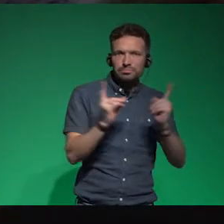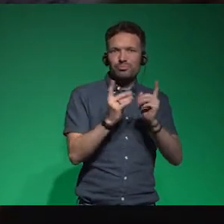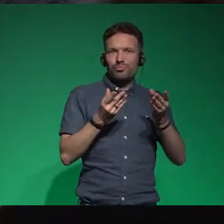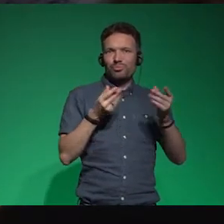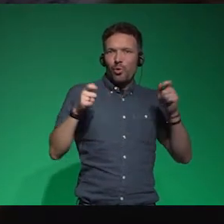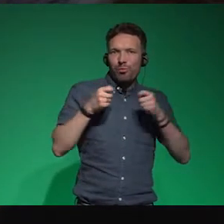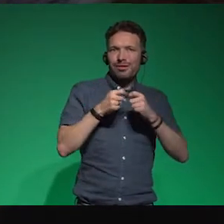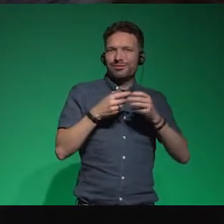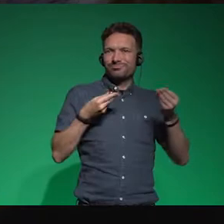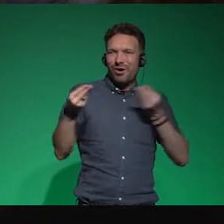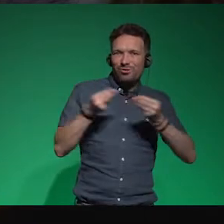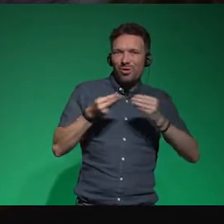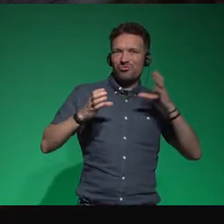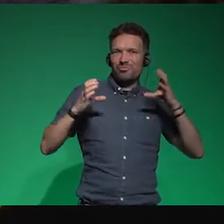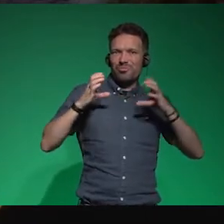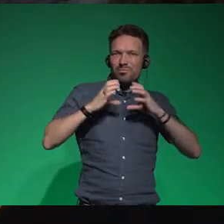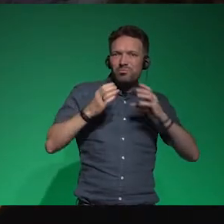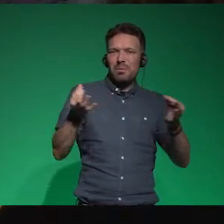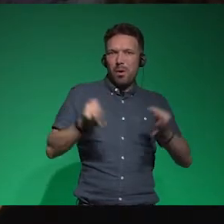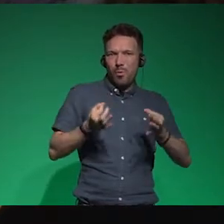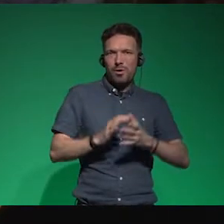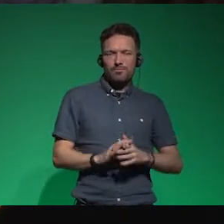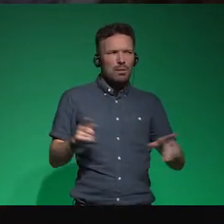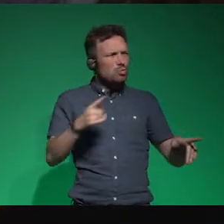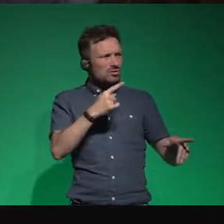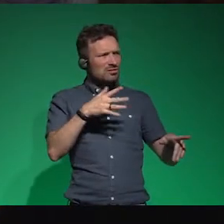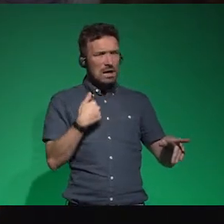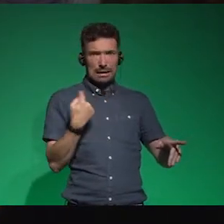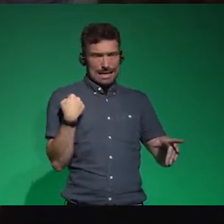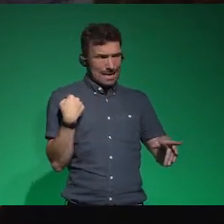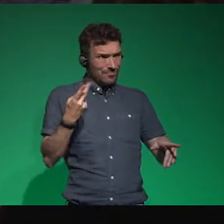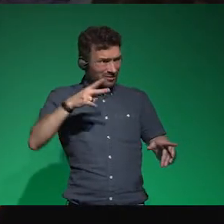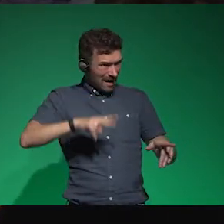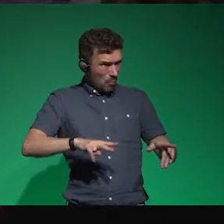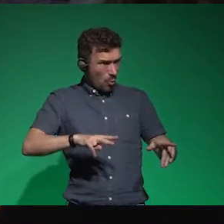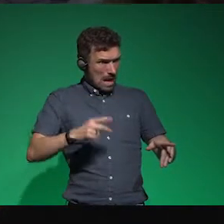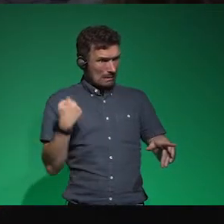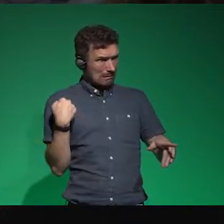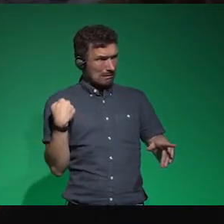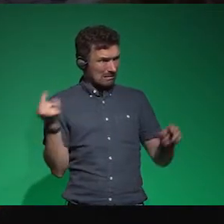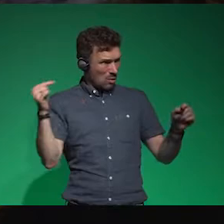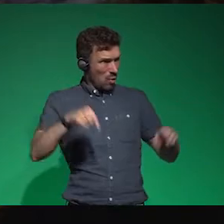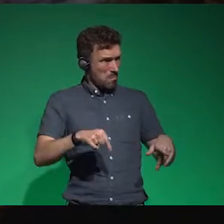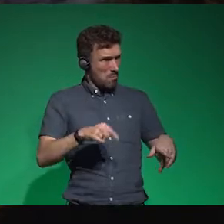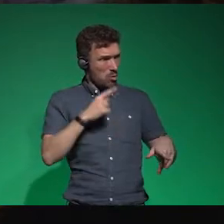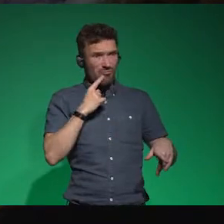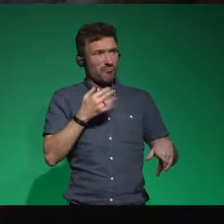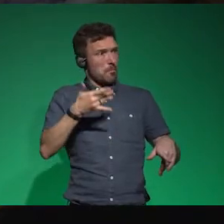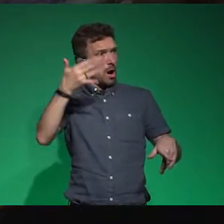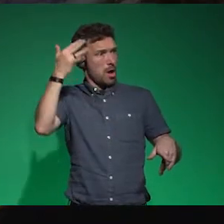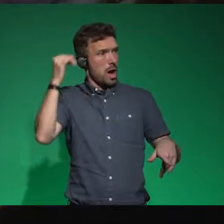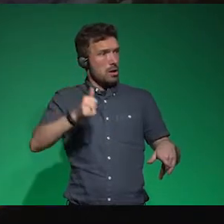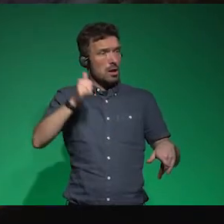The electricity mm-hmm. station was installed there. Yeah. But when? This year or a couple of years ago? No. Just. Yeah, just